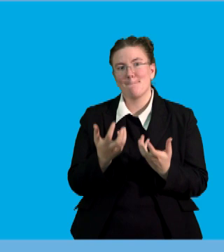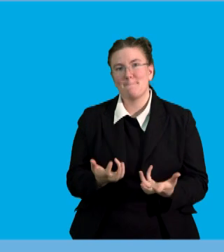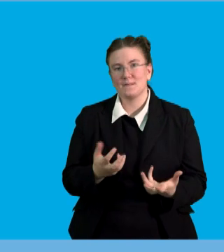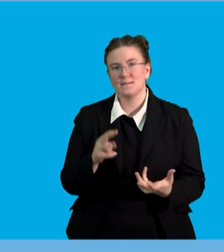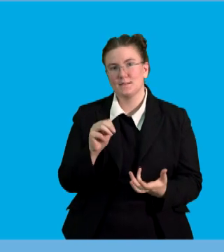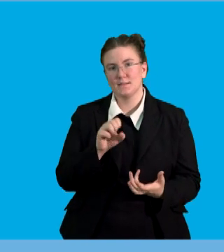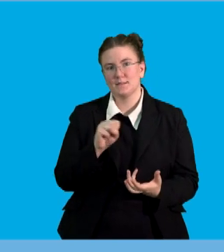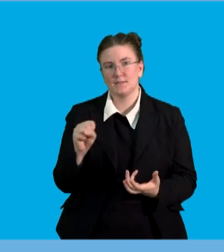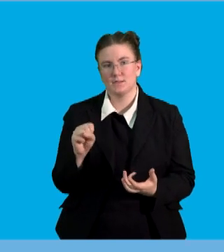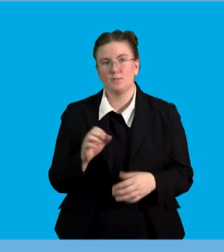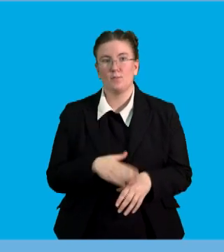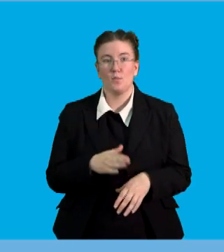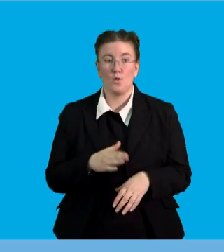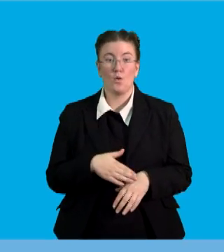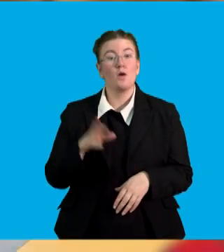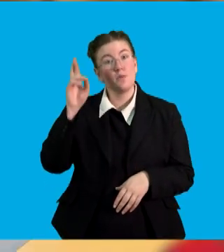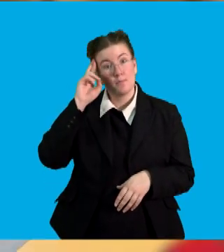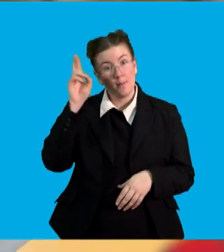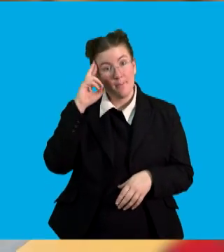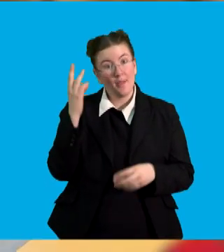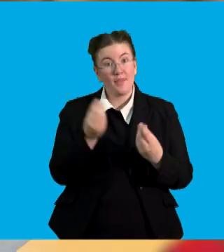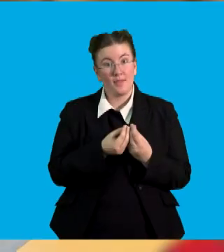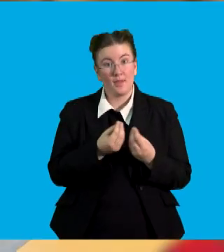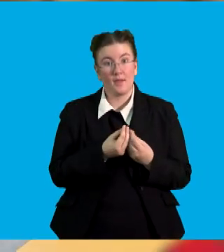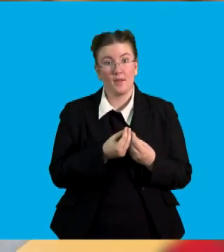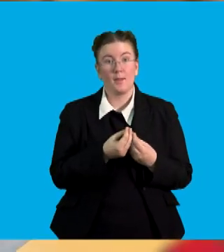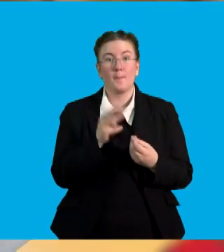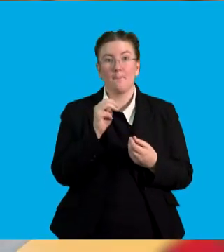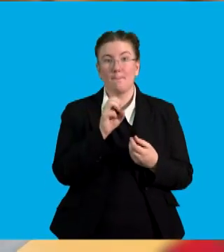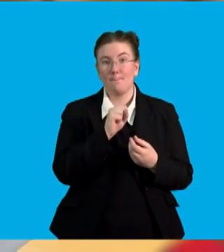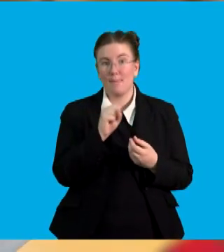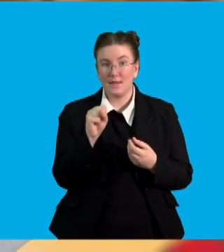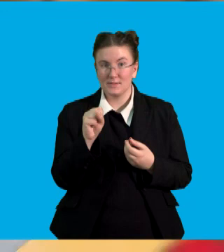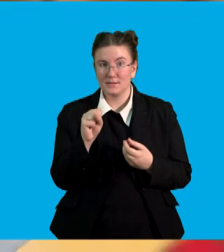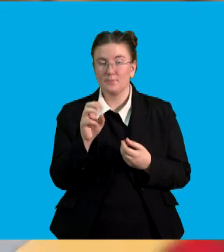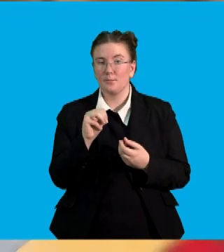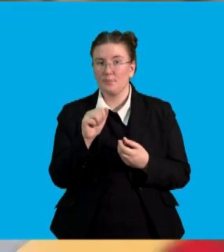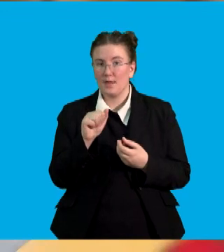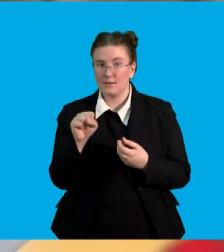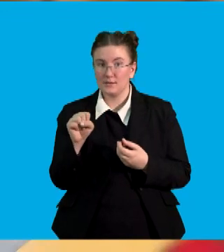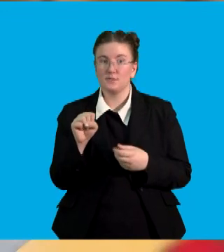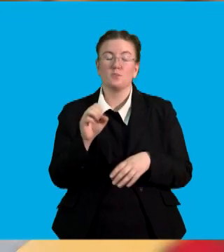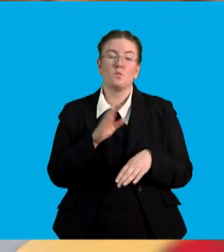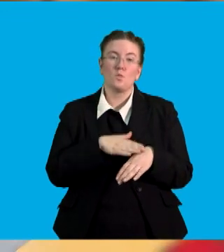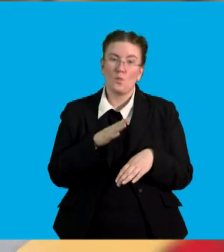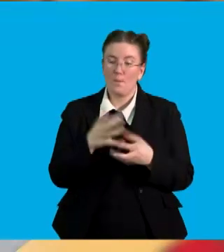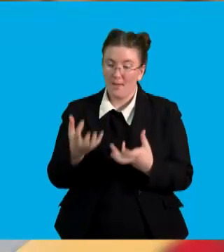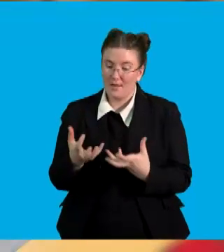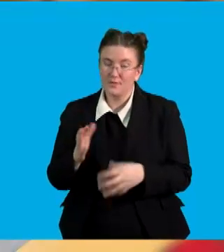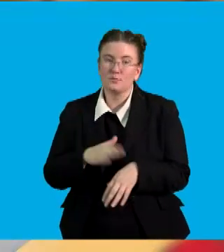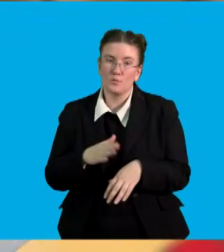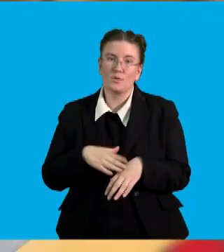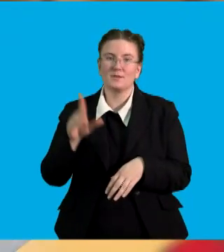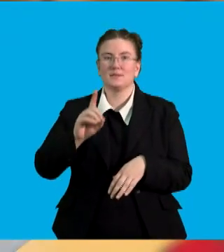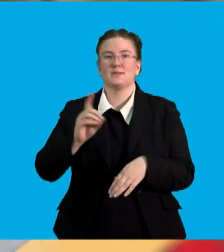has more mass? Remember, if a substance has more mass, it will have a greater density. And if a substance has a greater density, it will